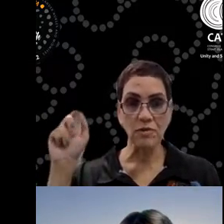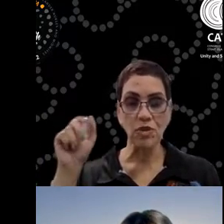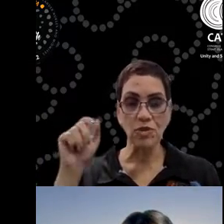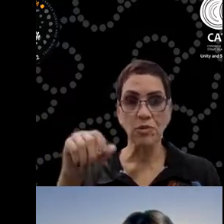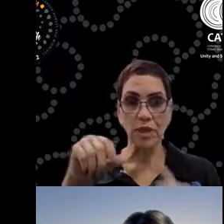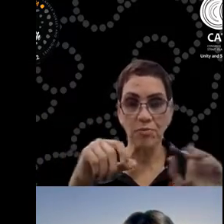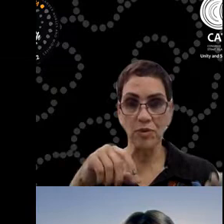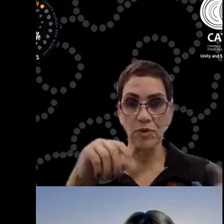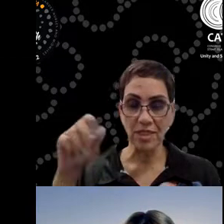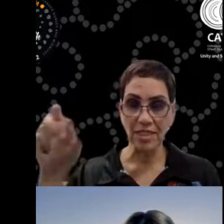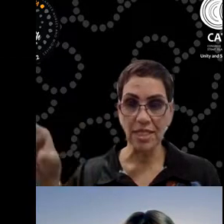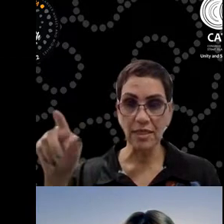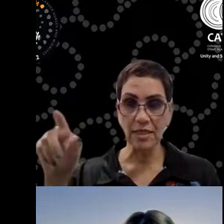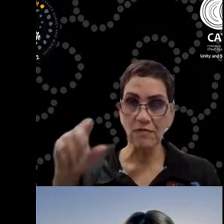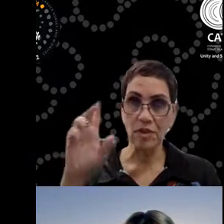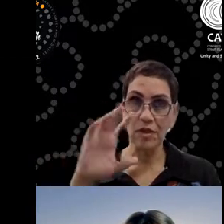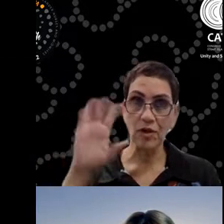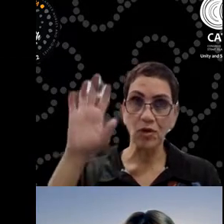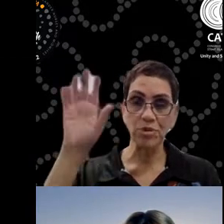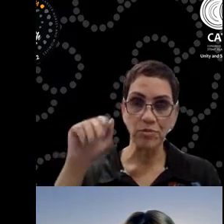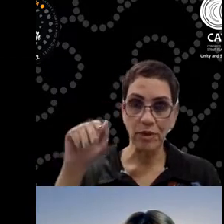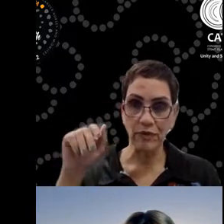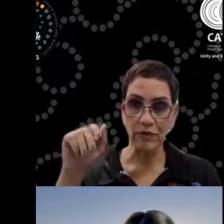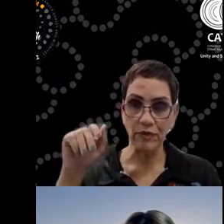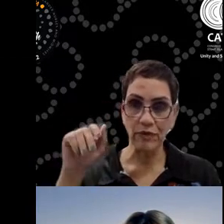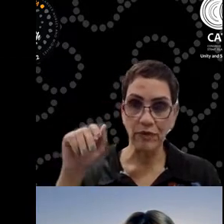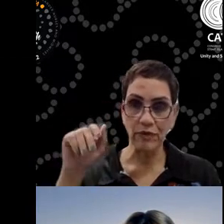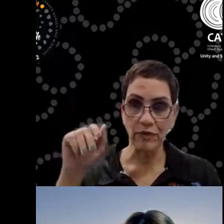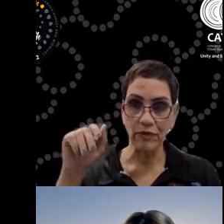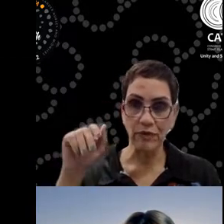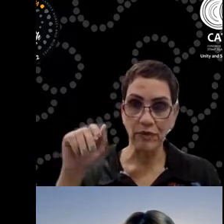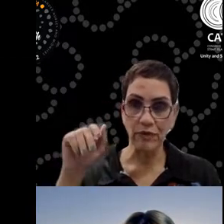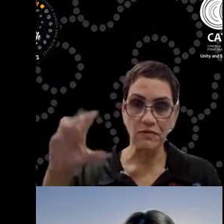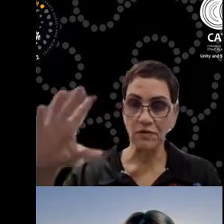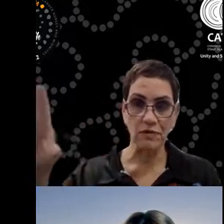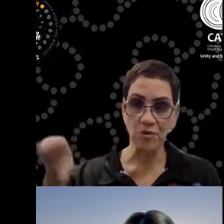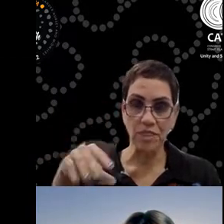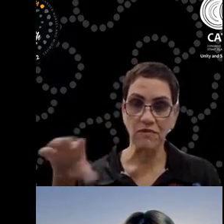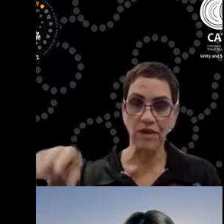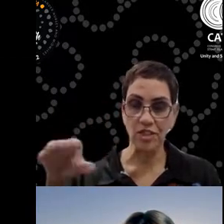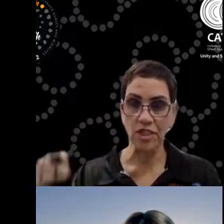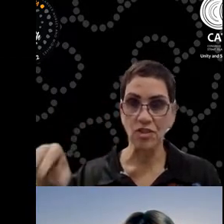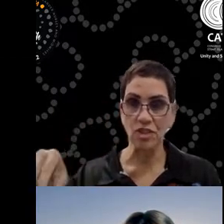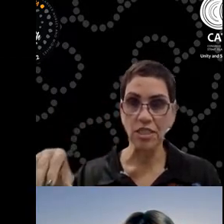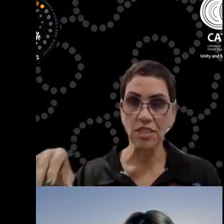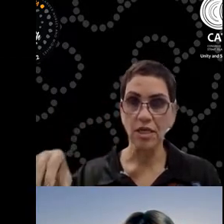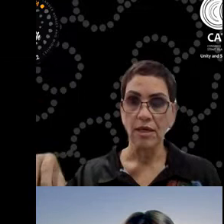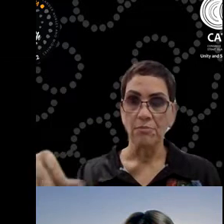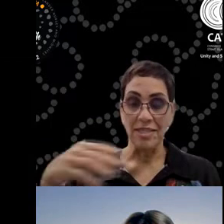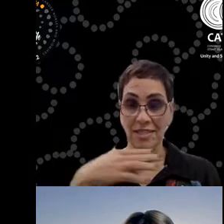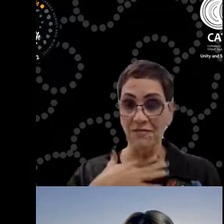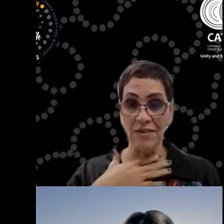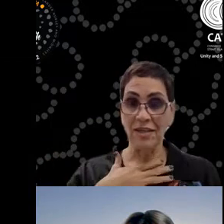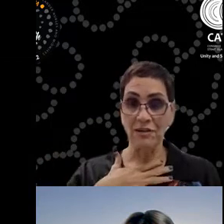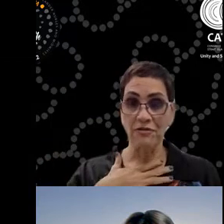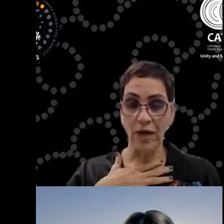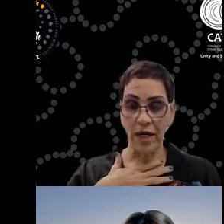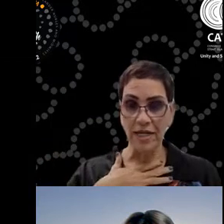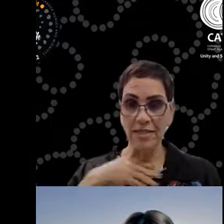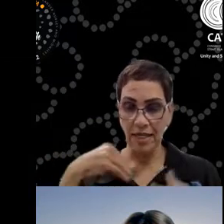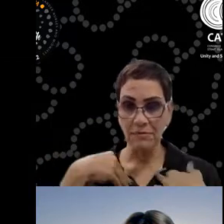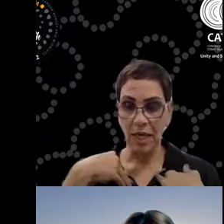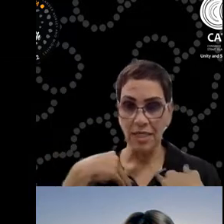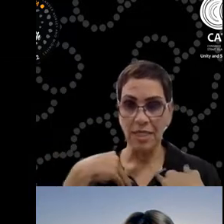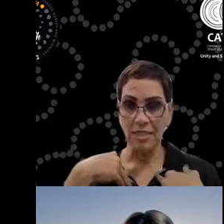Accreditation Council. So when you talk about boards and executives, I know you're probably referring to boards and executives of a respective HHS, but